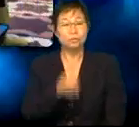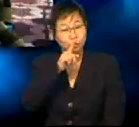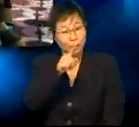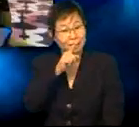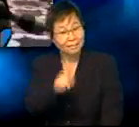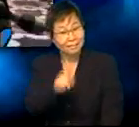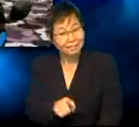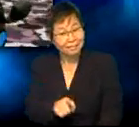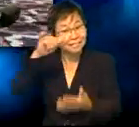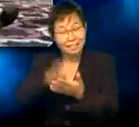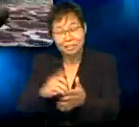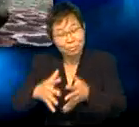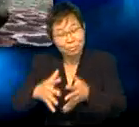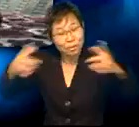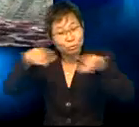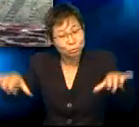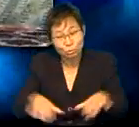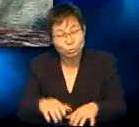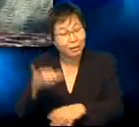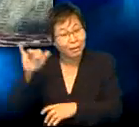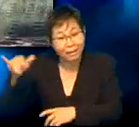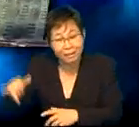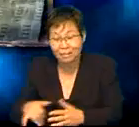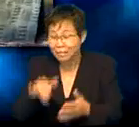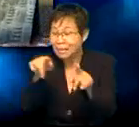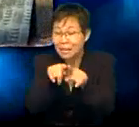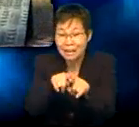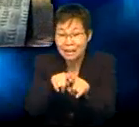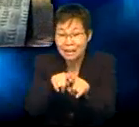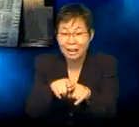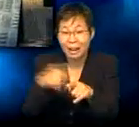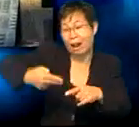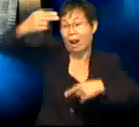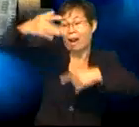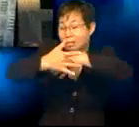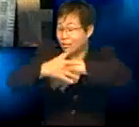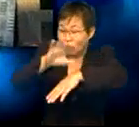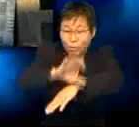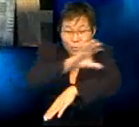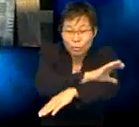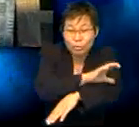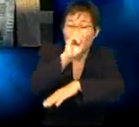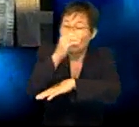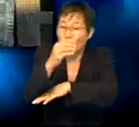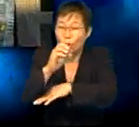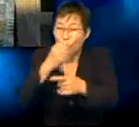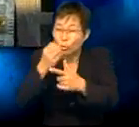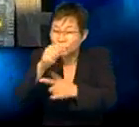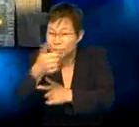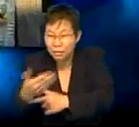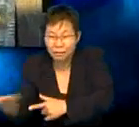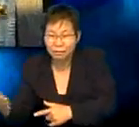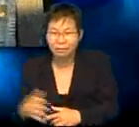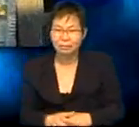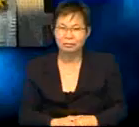Really? That much to do, huh? It's like a high-tech computer or something.